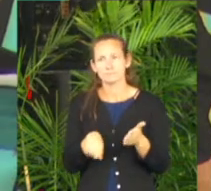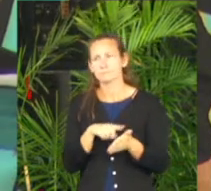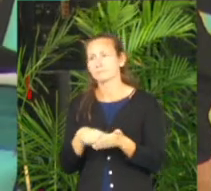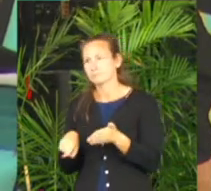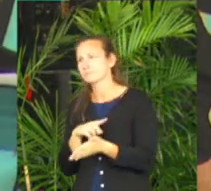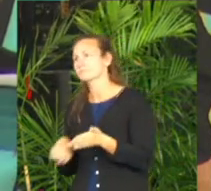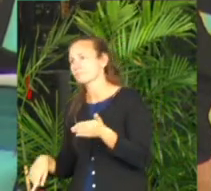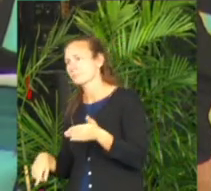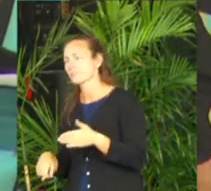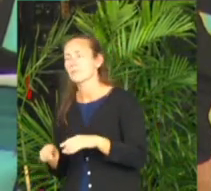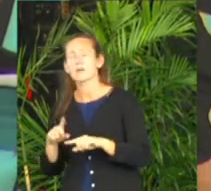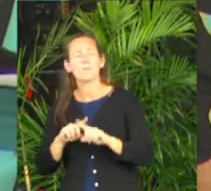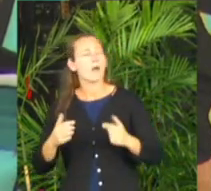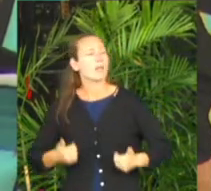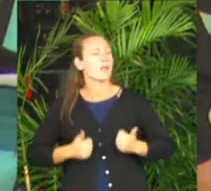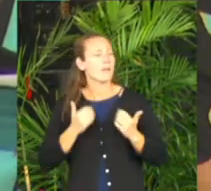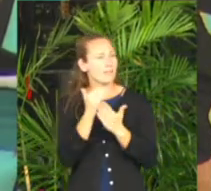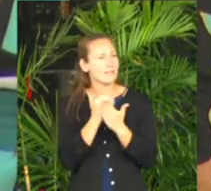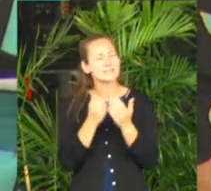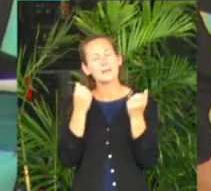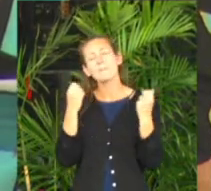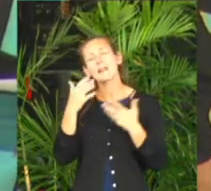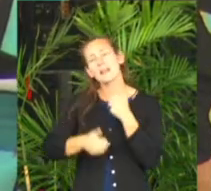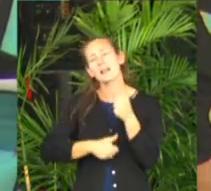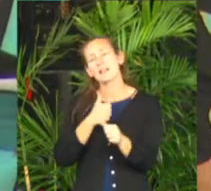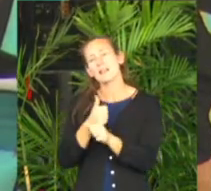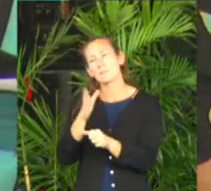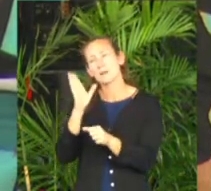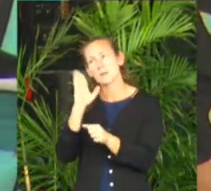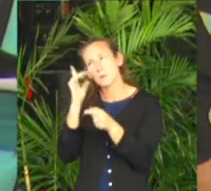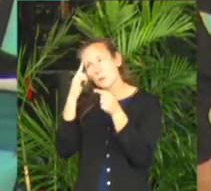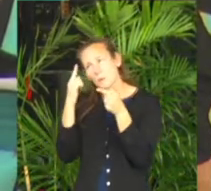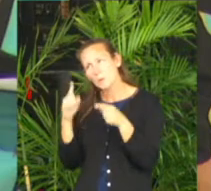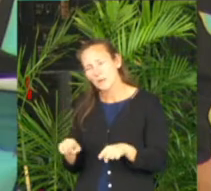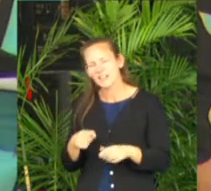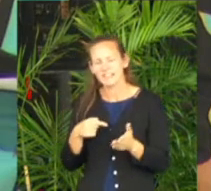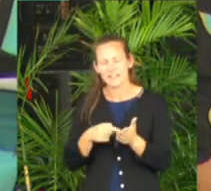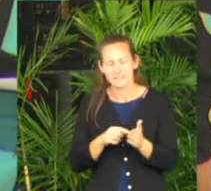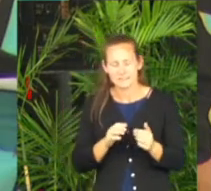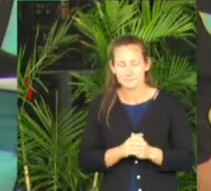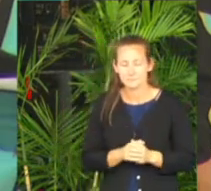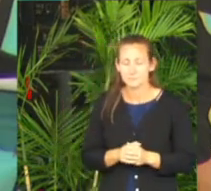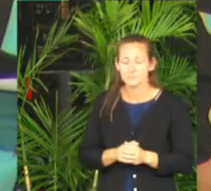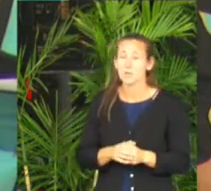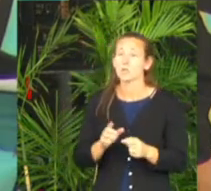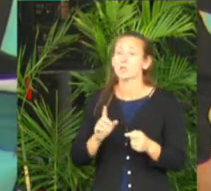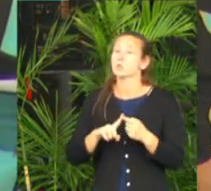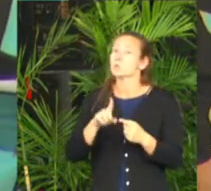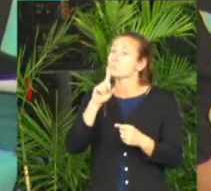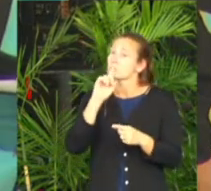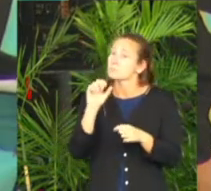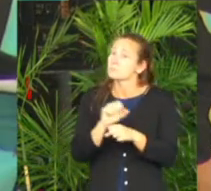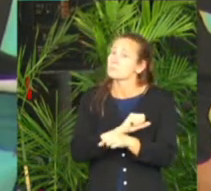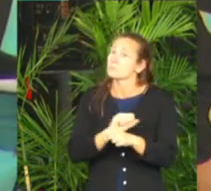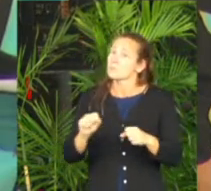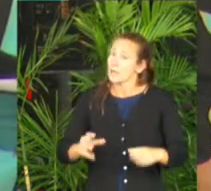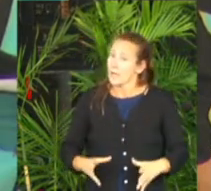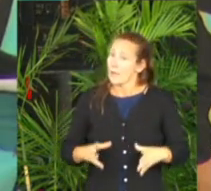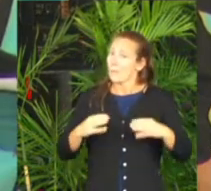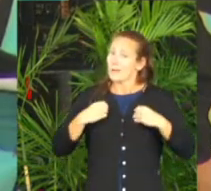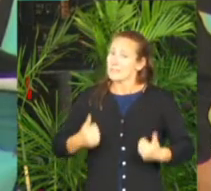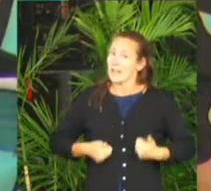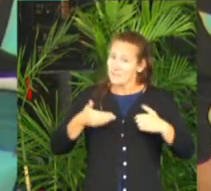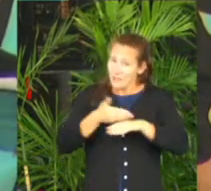lesson many alumni would share with you is this. In order to truly embrace life after college, to reach